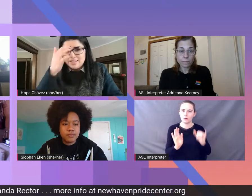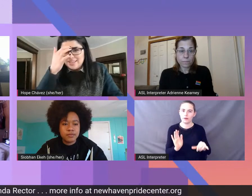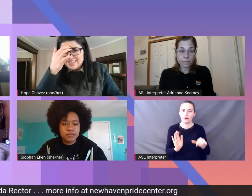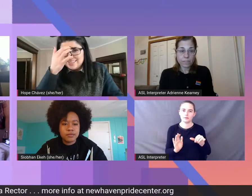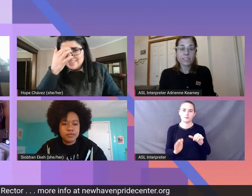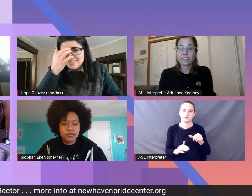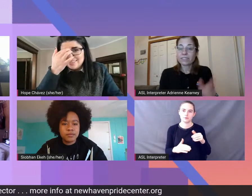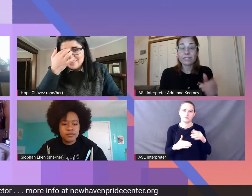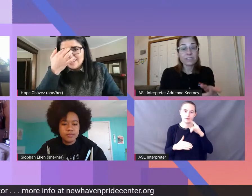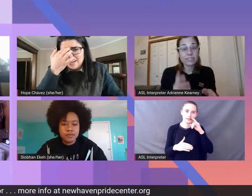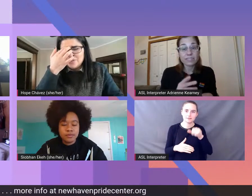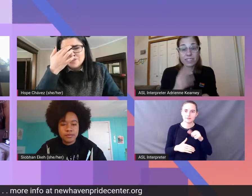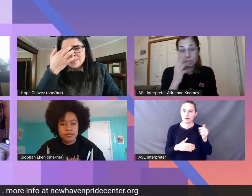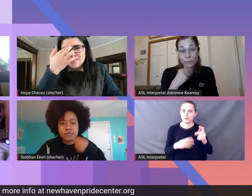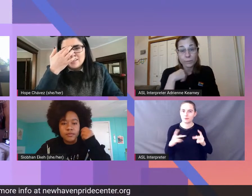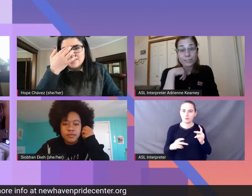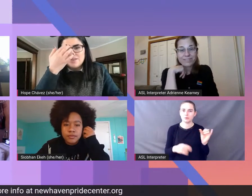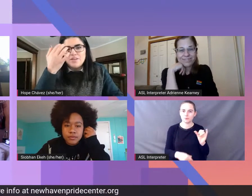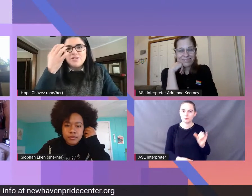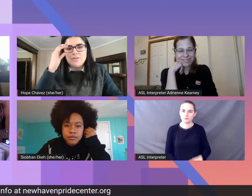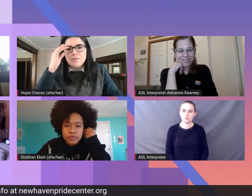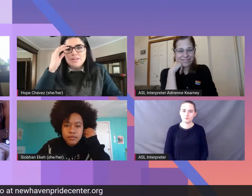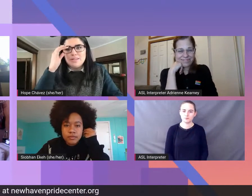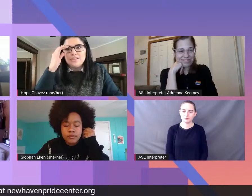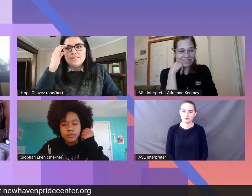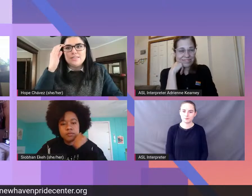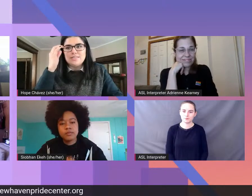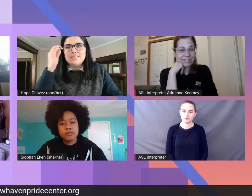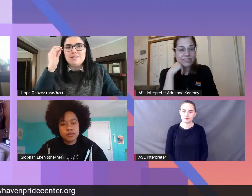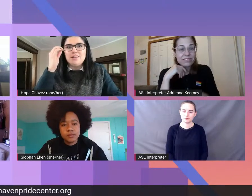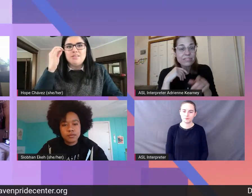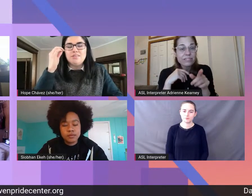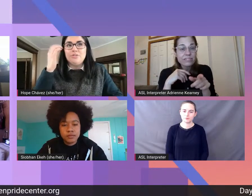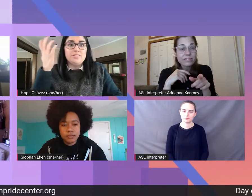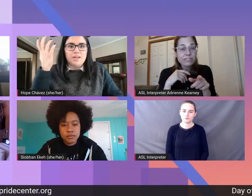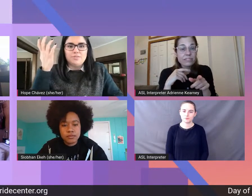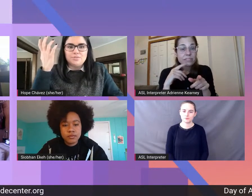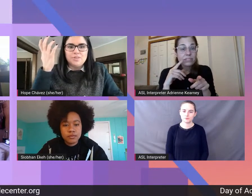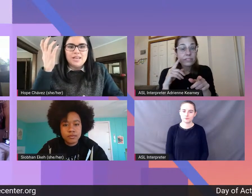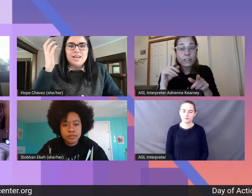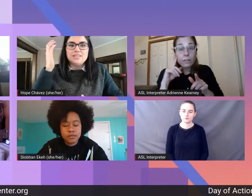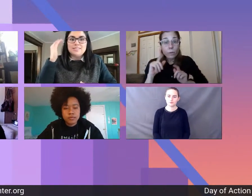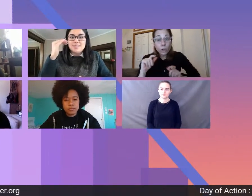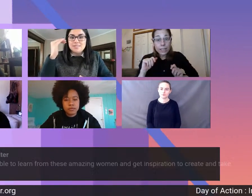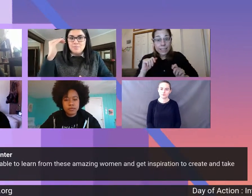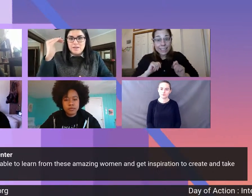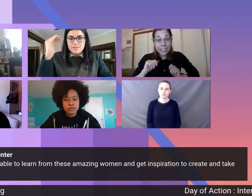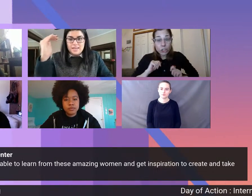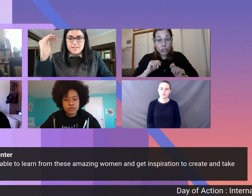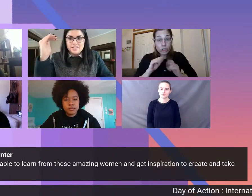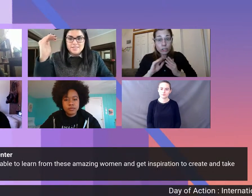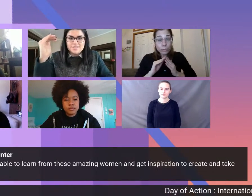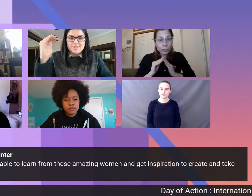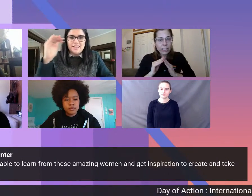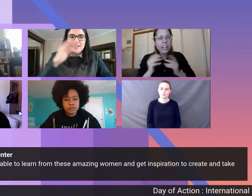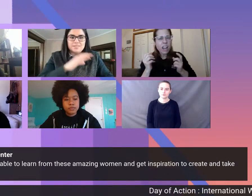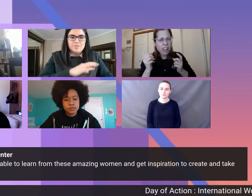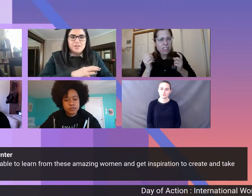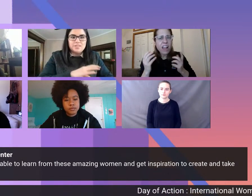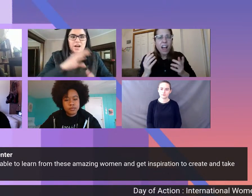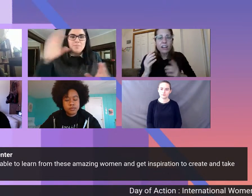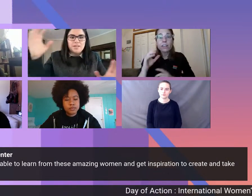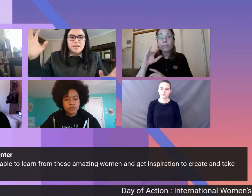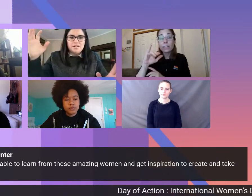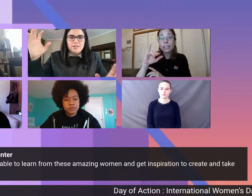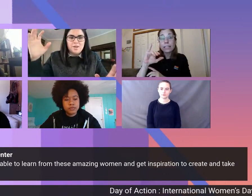That's beautiful. Yeah, and I would just say that like in the theater community, there is a lot of cis male gayness. That